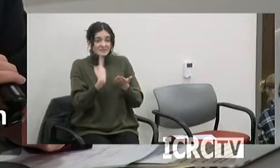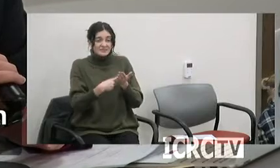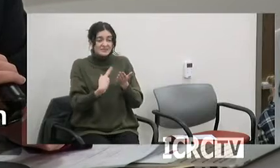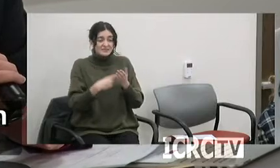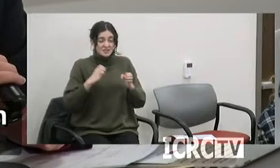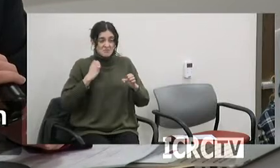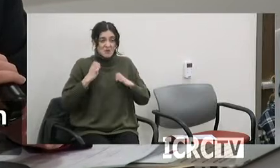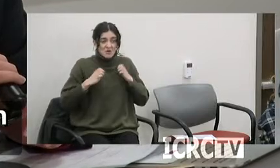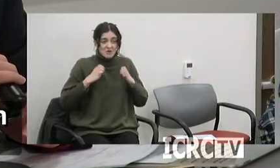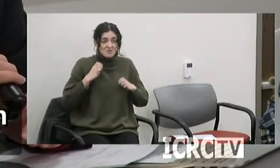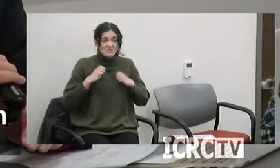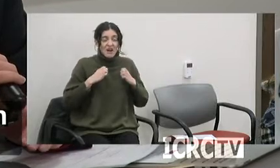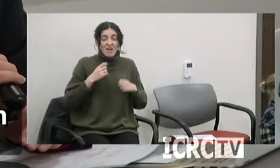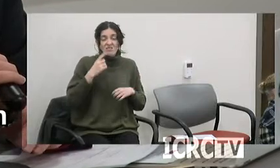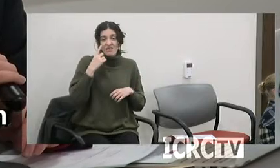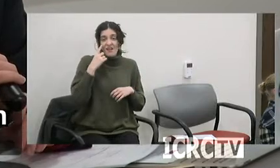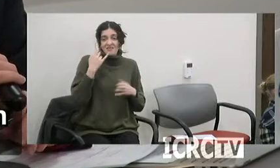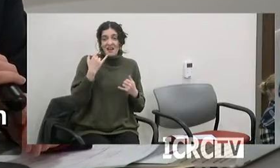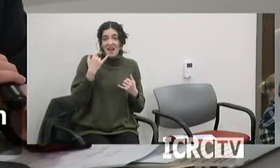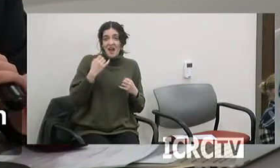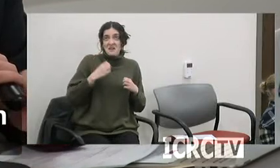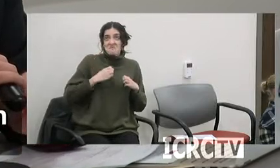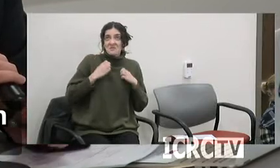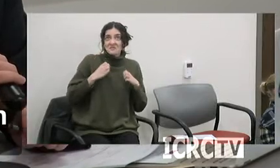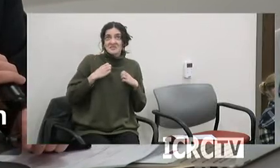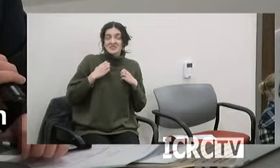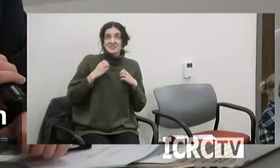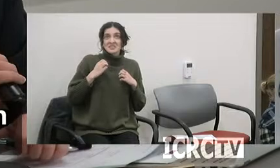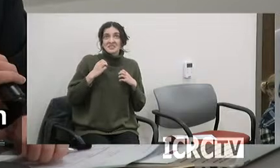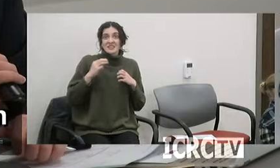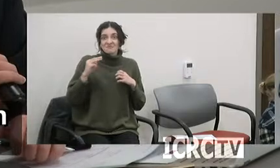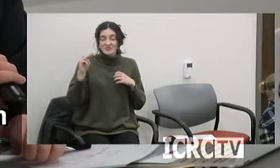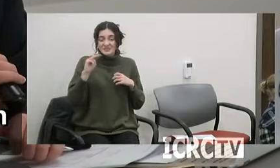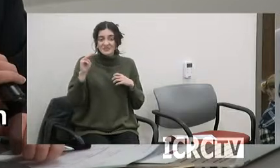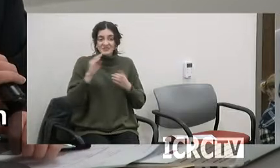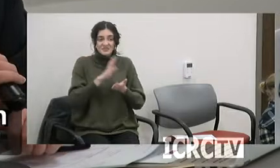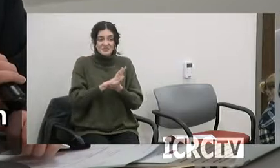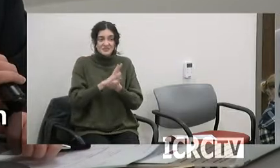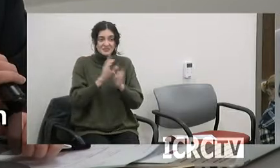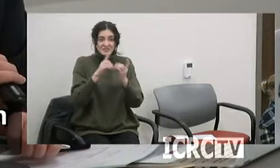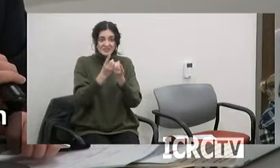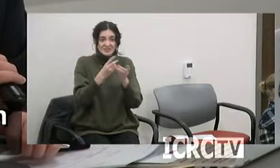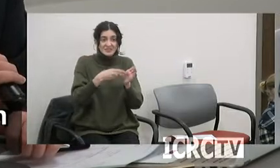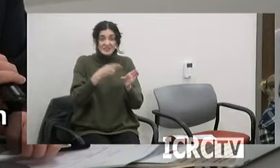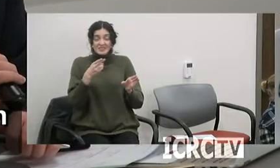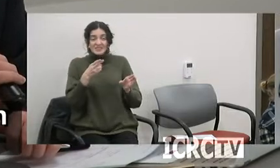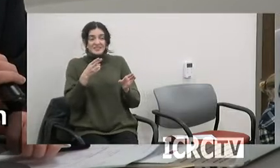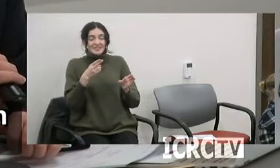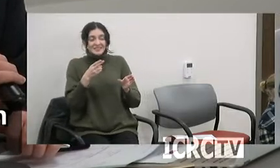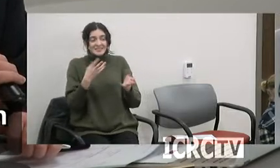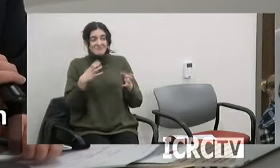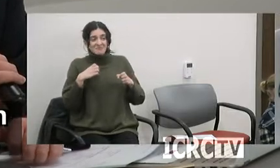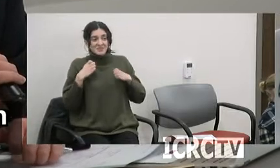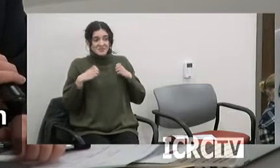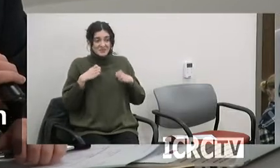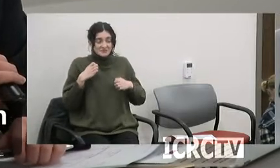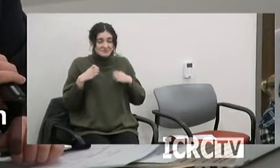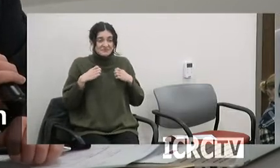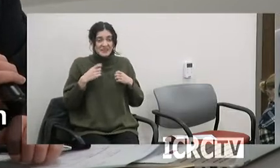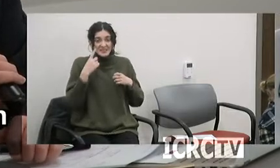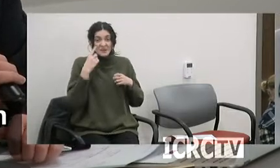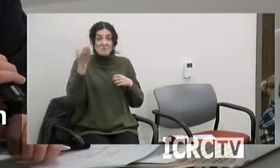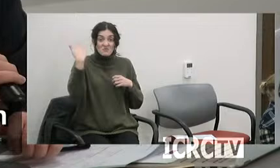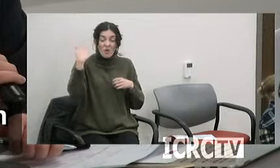leaving the Milford School District officially than I was when I left the job that I was at for almost 20 years.